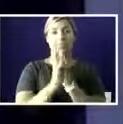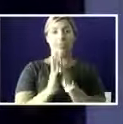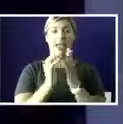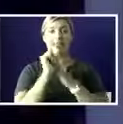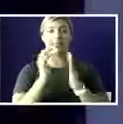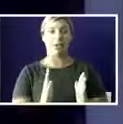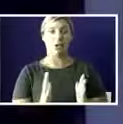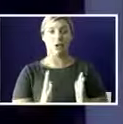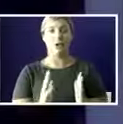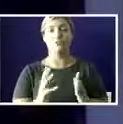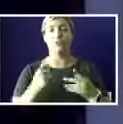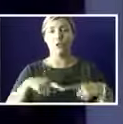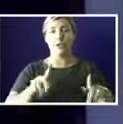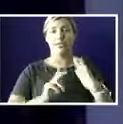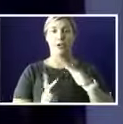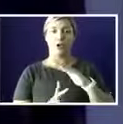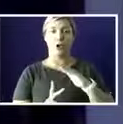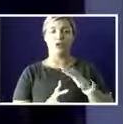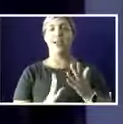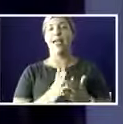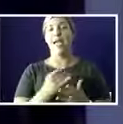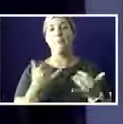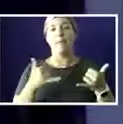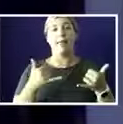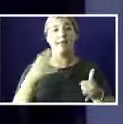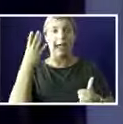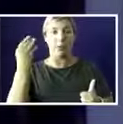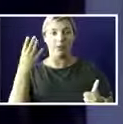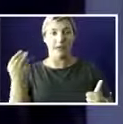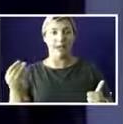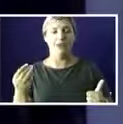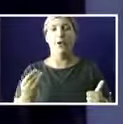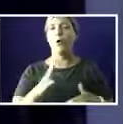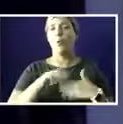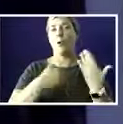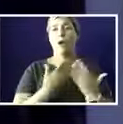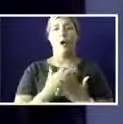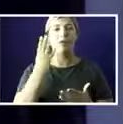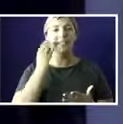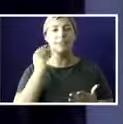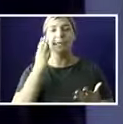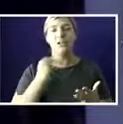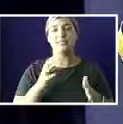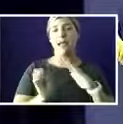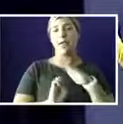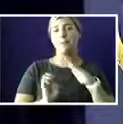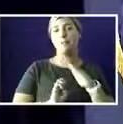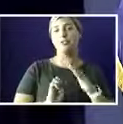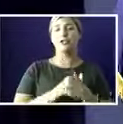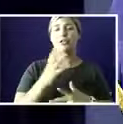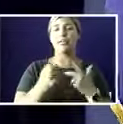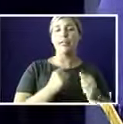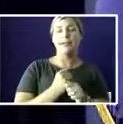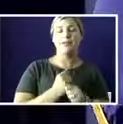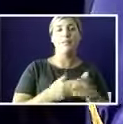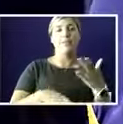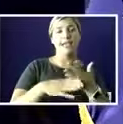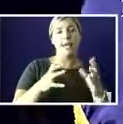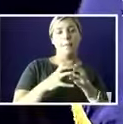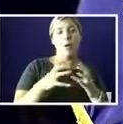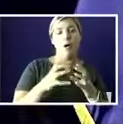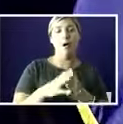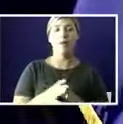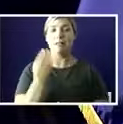playground. We all experienced some form of the elementary school years of kickball and foursquare, snack time and